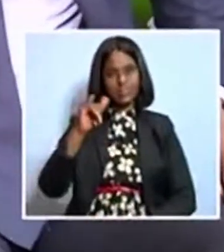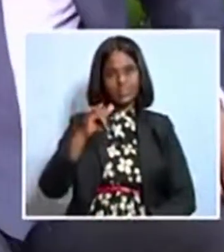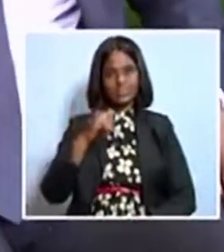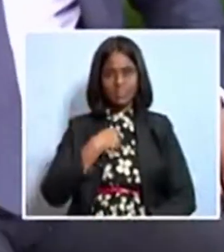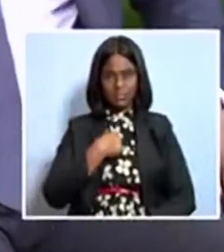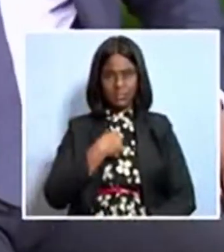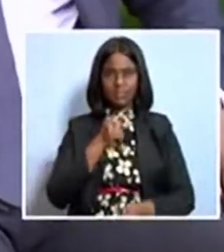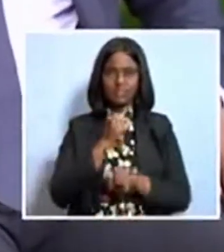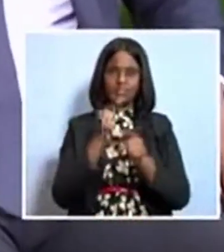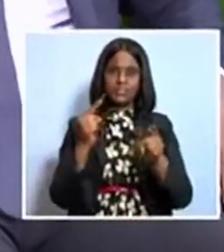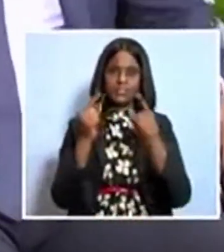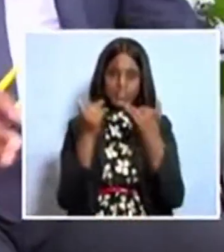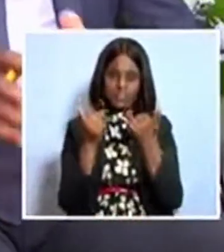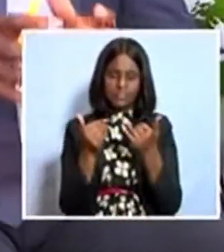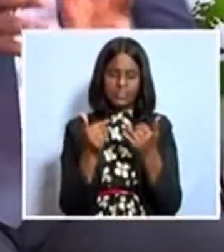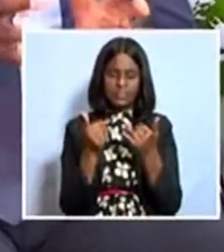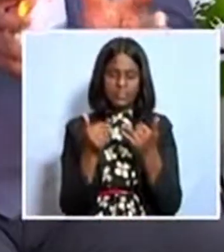to